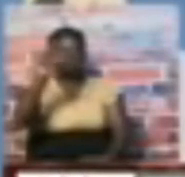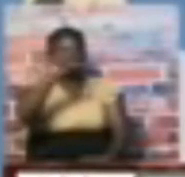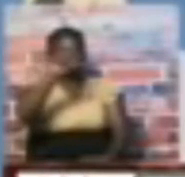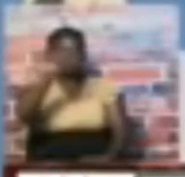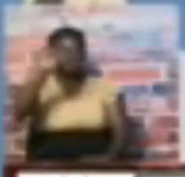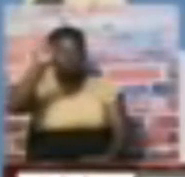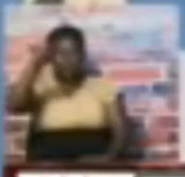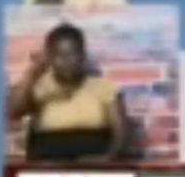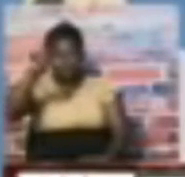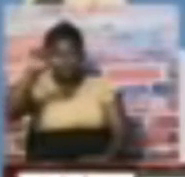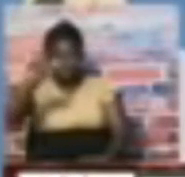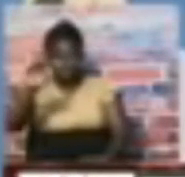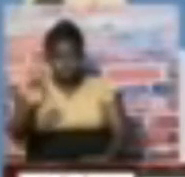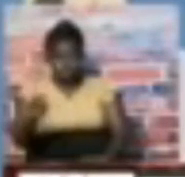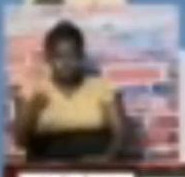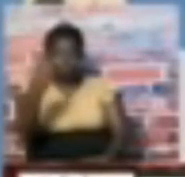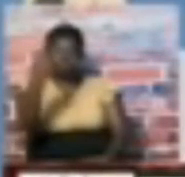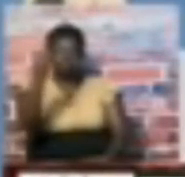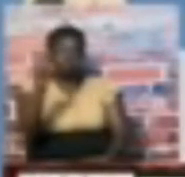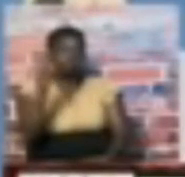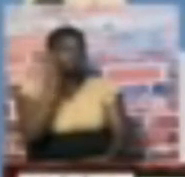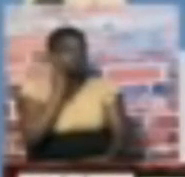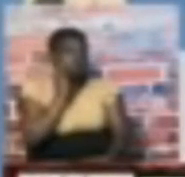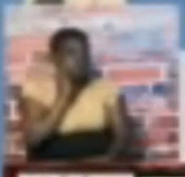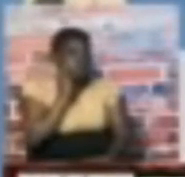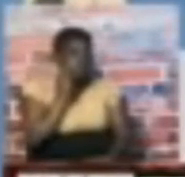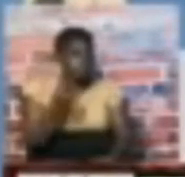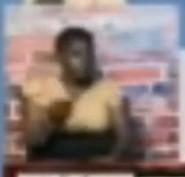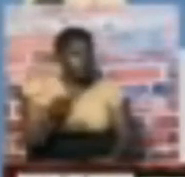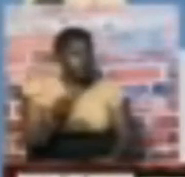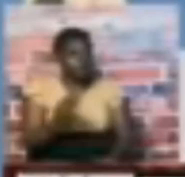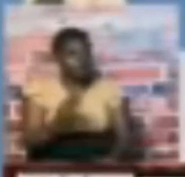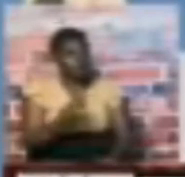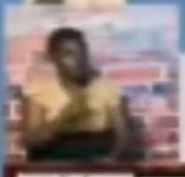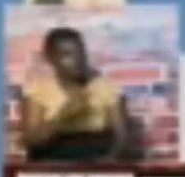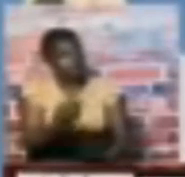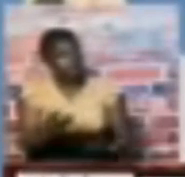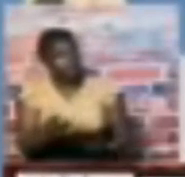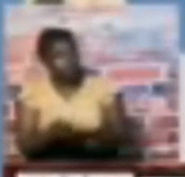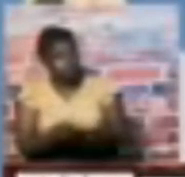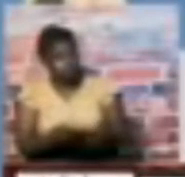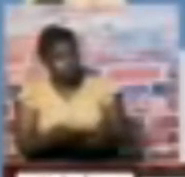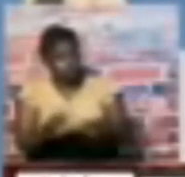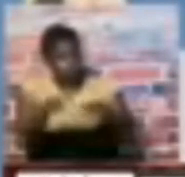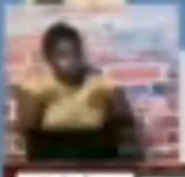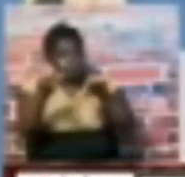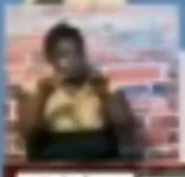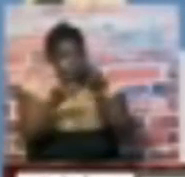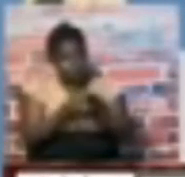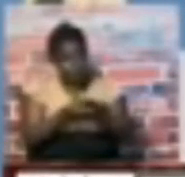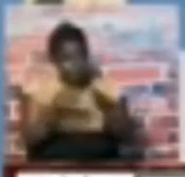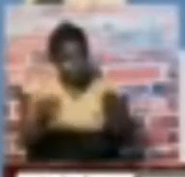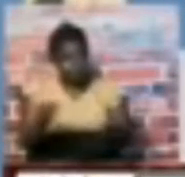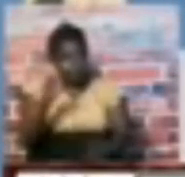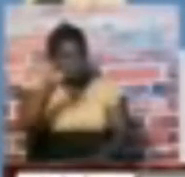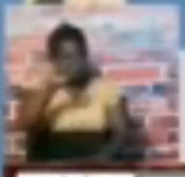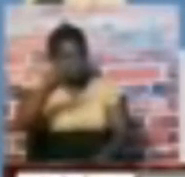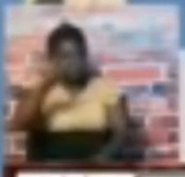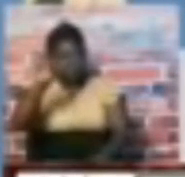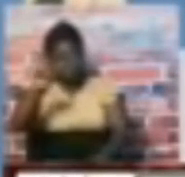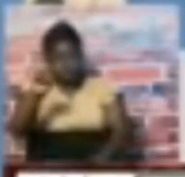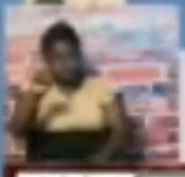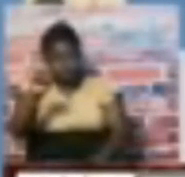Honorable Brigadier General Flavia Biakwaso, 20 million shillings. Honorable Major Evry